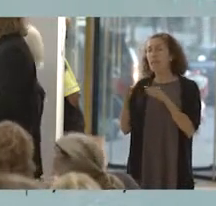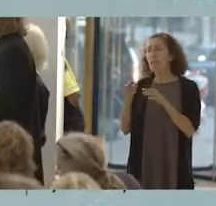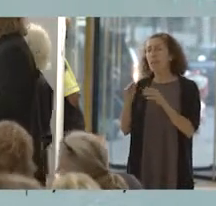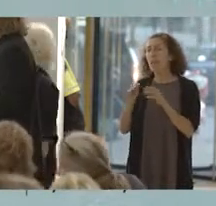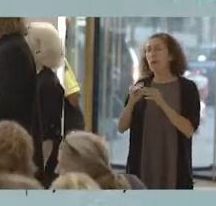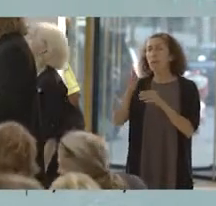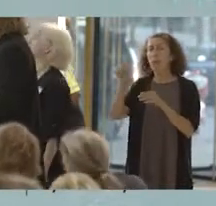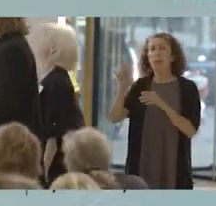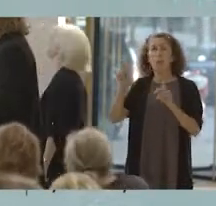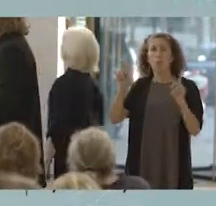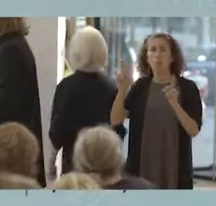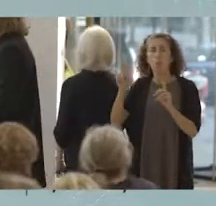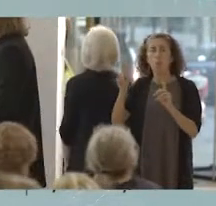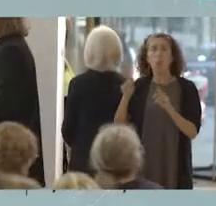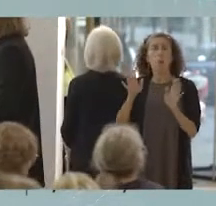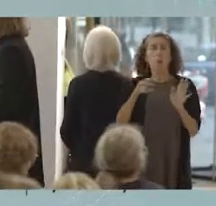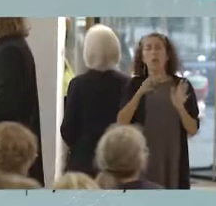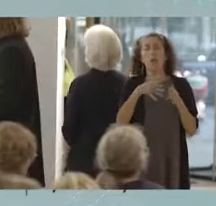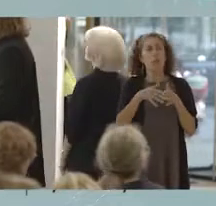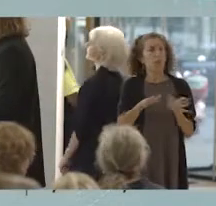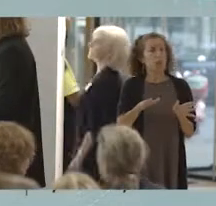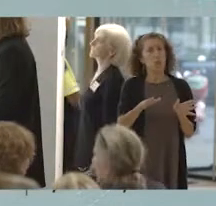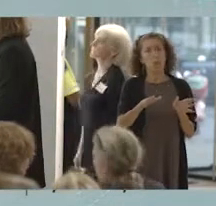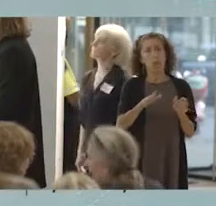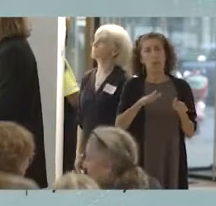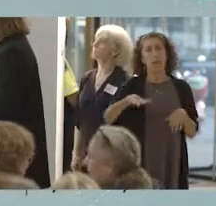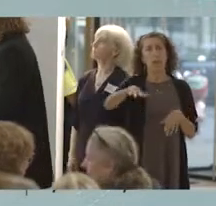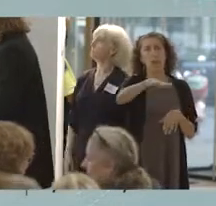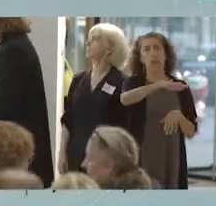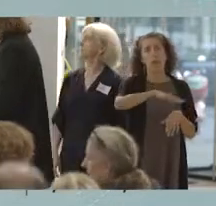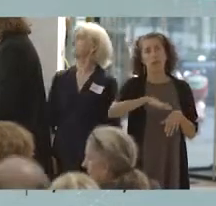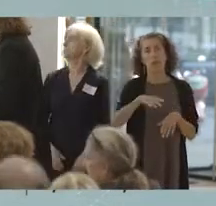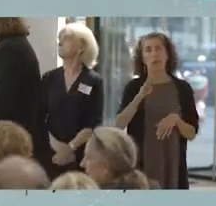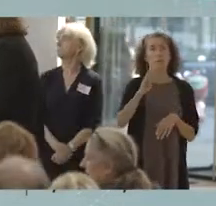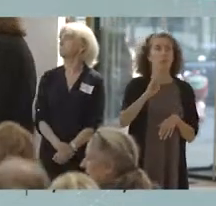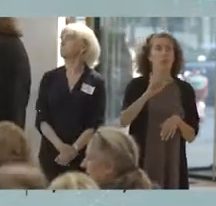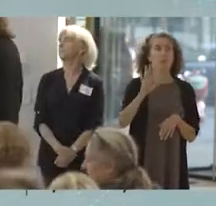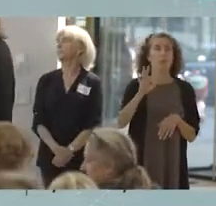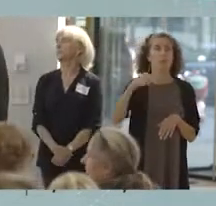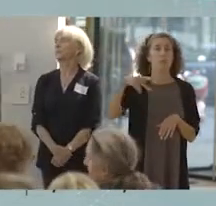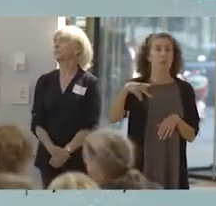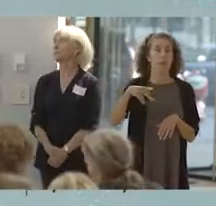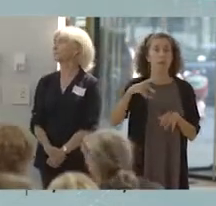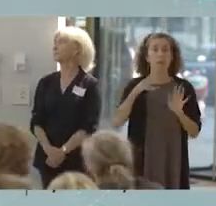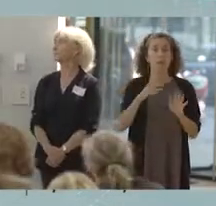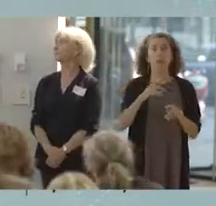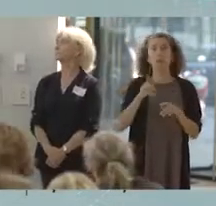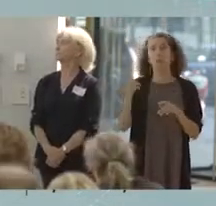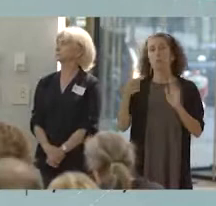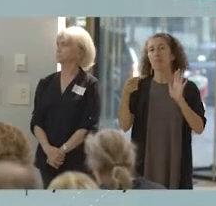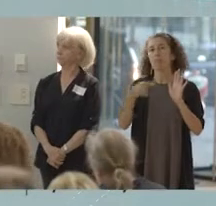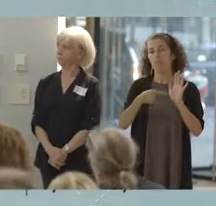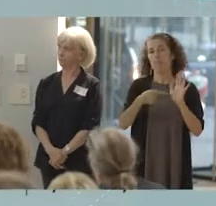Sure. No, I'm talking generally. Views from Brookfield Plaza. So here, just to orient you, we have the Hudson River here.